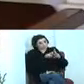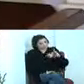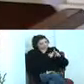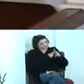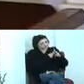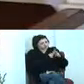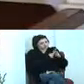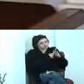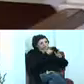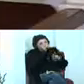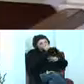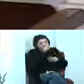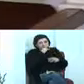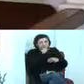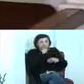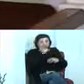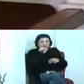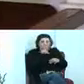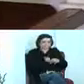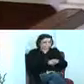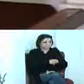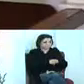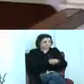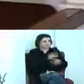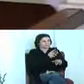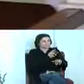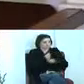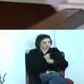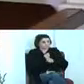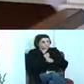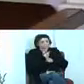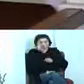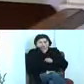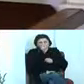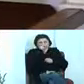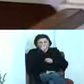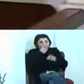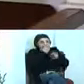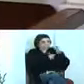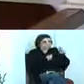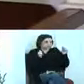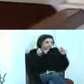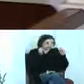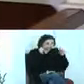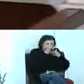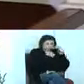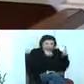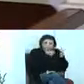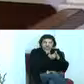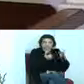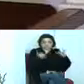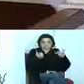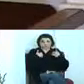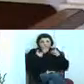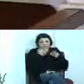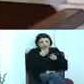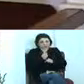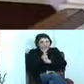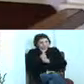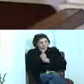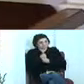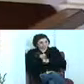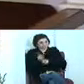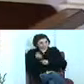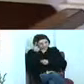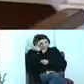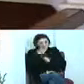this. Get wisdom, though it costs all you have. Get understanding. Proverbs